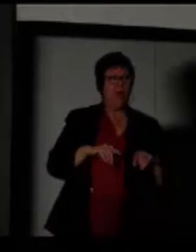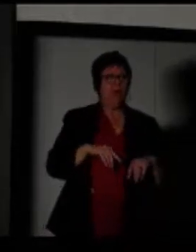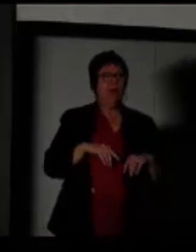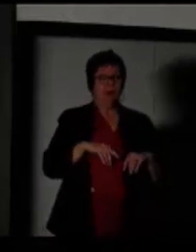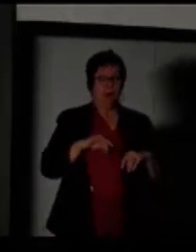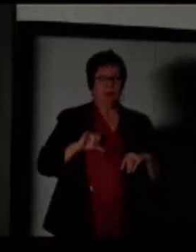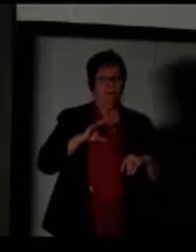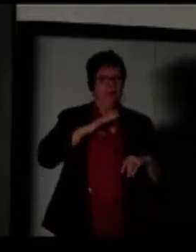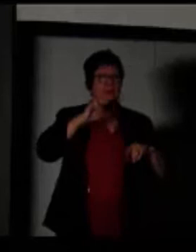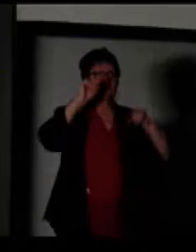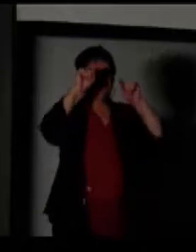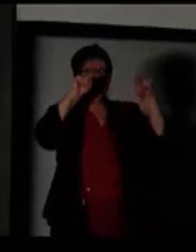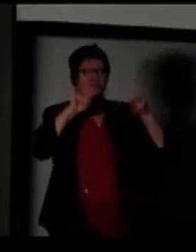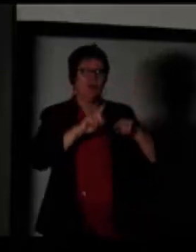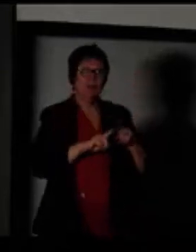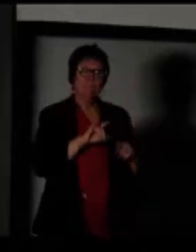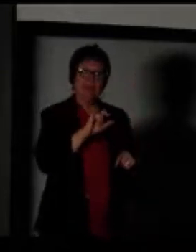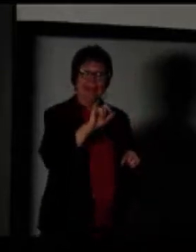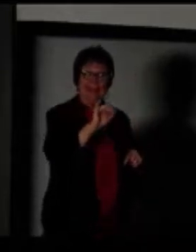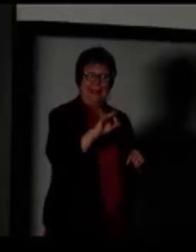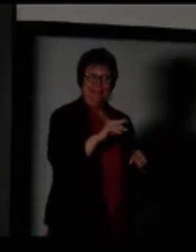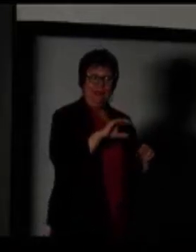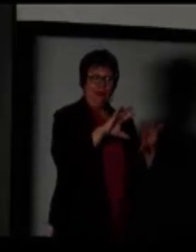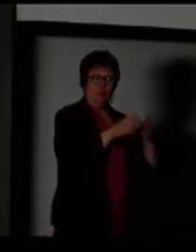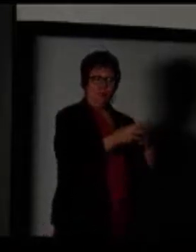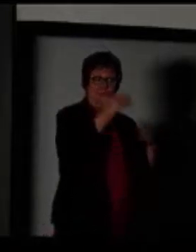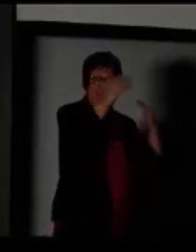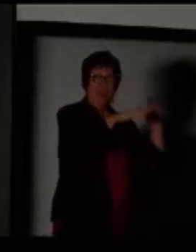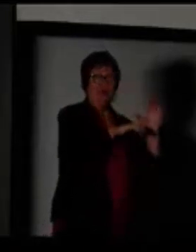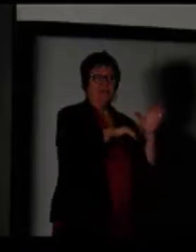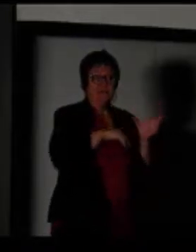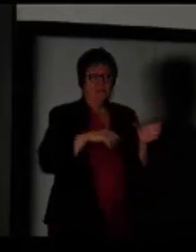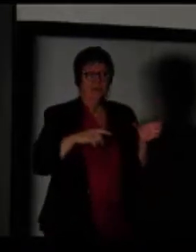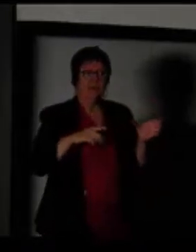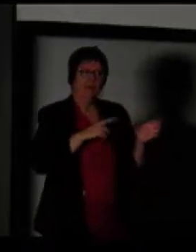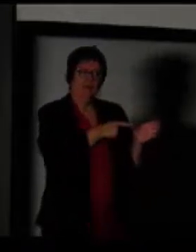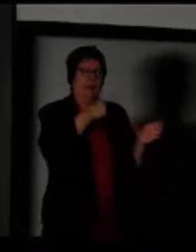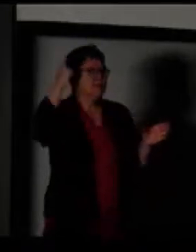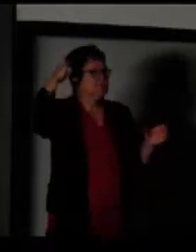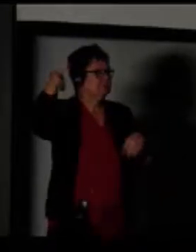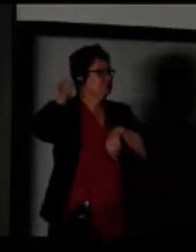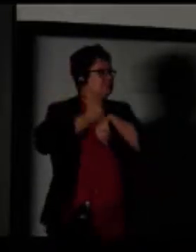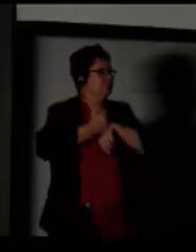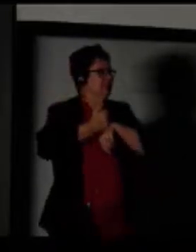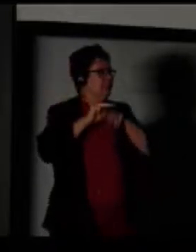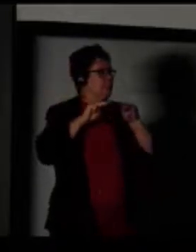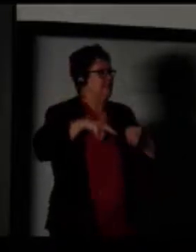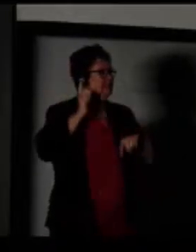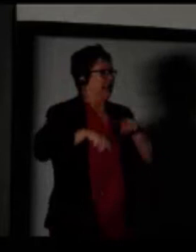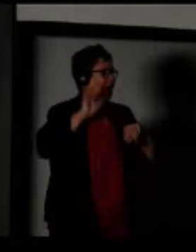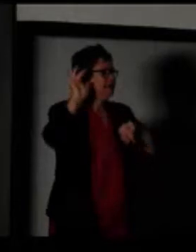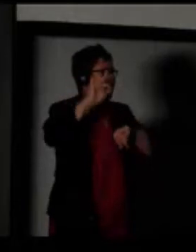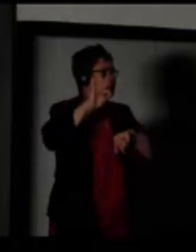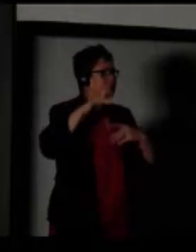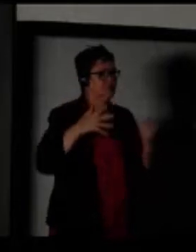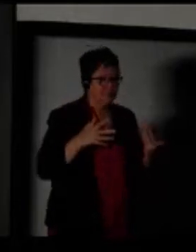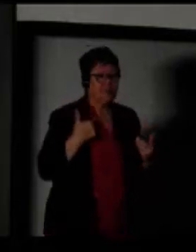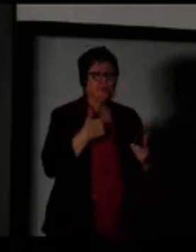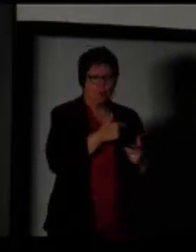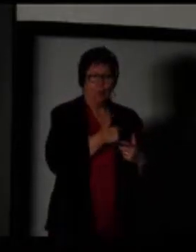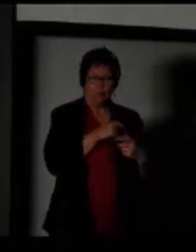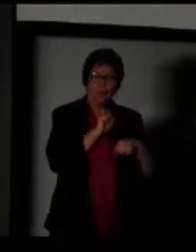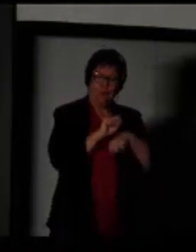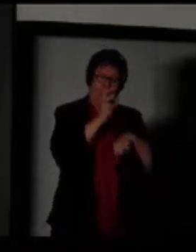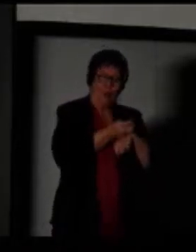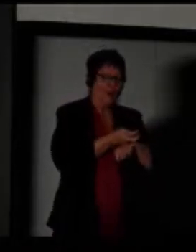at it, and the theory is, well, we're not supposed to touch anything. So we've been working really hard to figure out how do we get people to understand that this is a tool